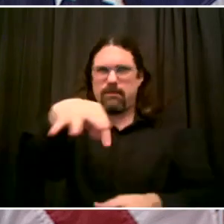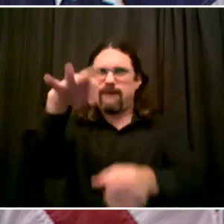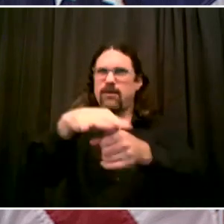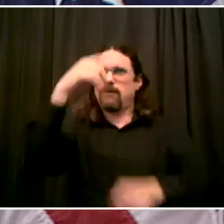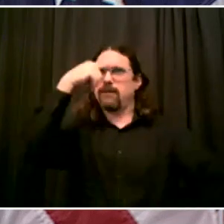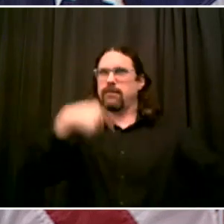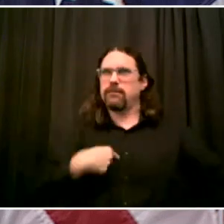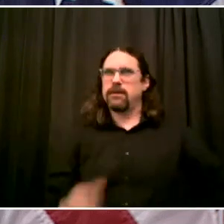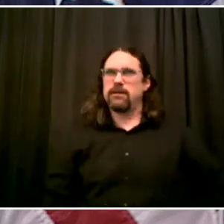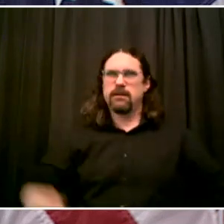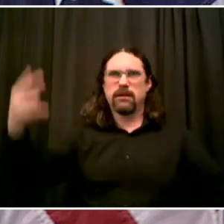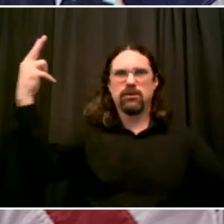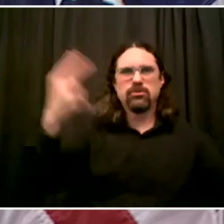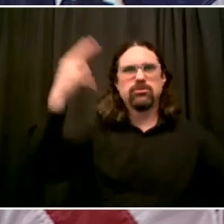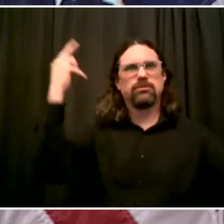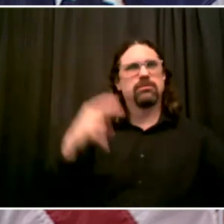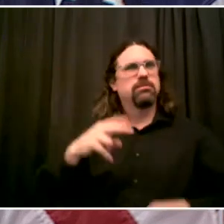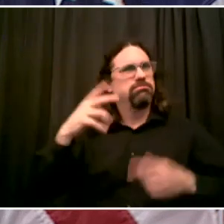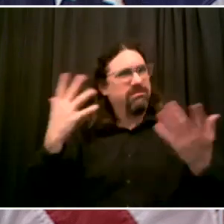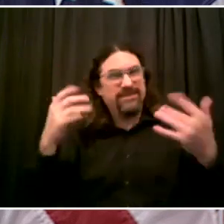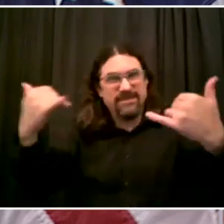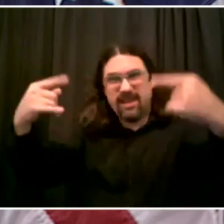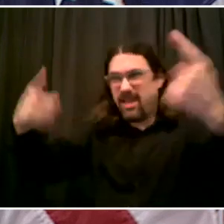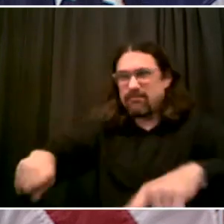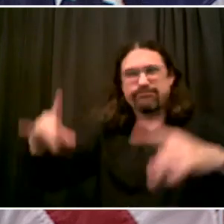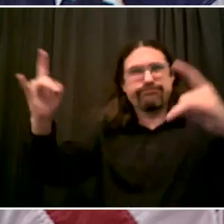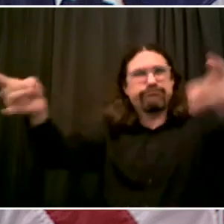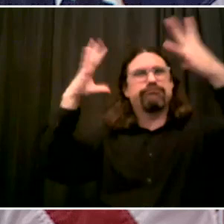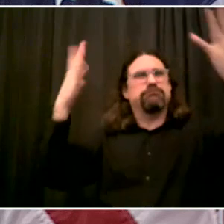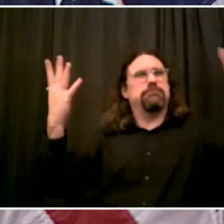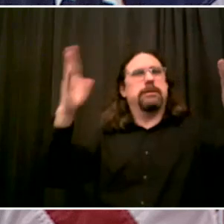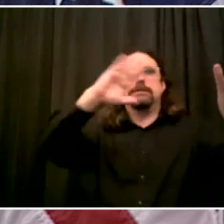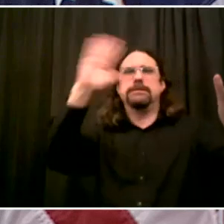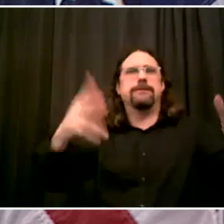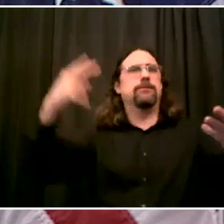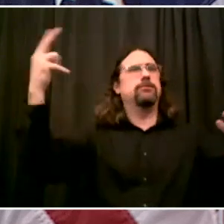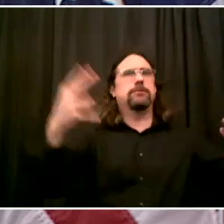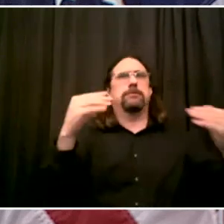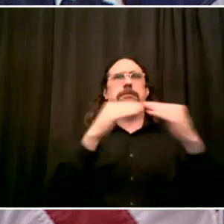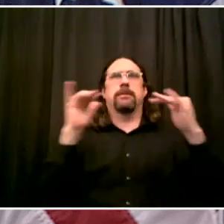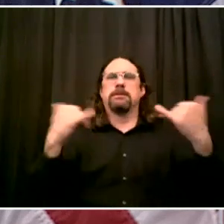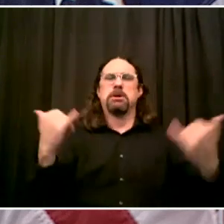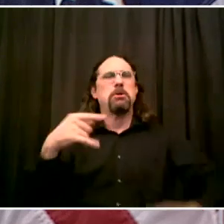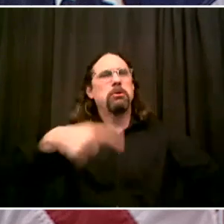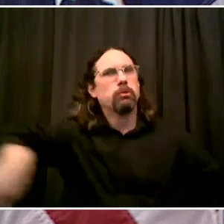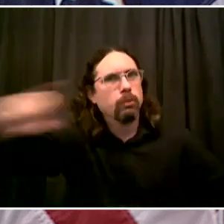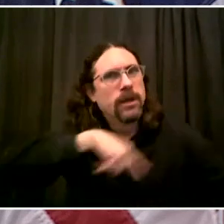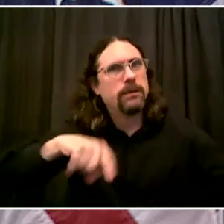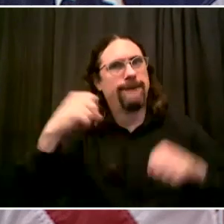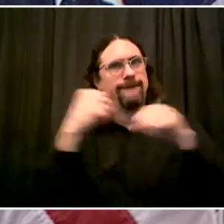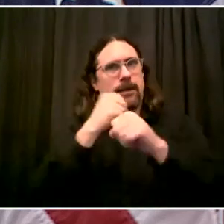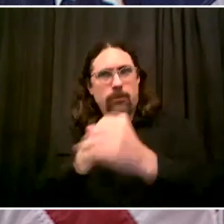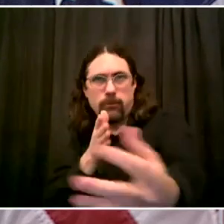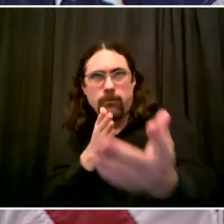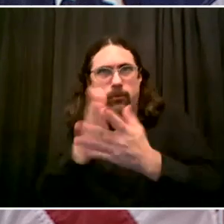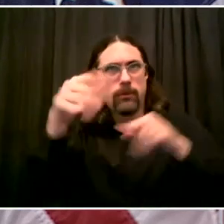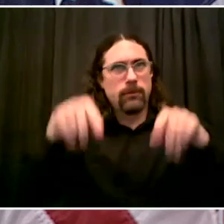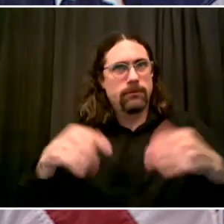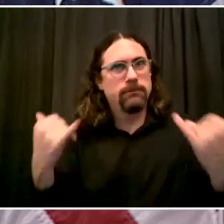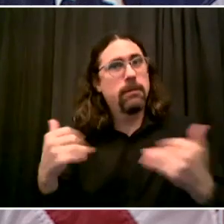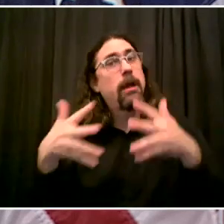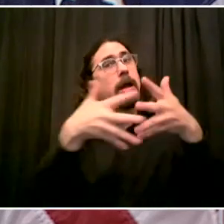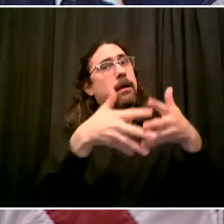history, and we're going to fight our way through it. We're going to get New York City back on its feet. We're going to keep people healthy. We're going to address